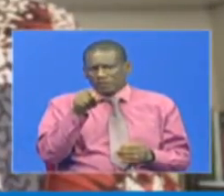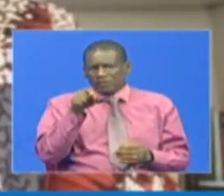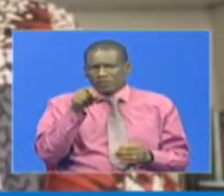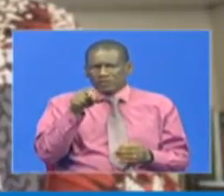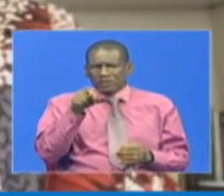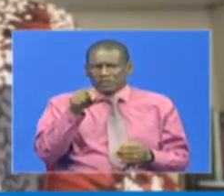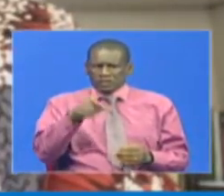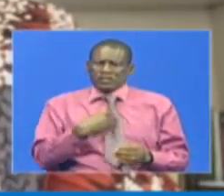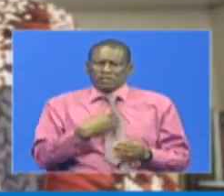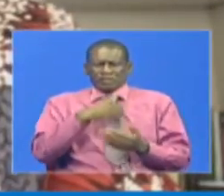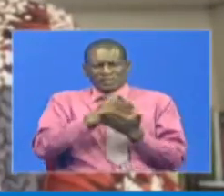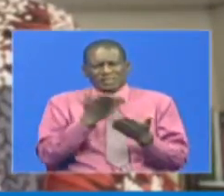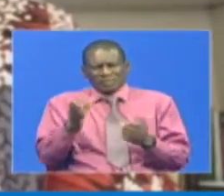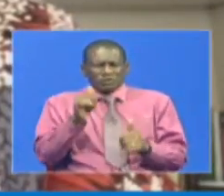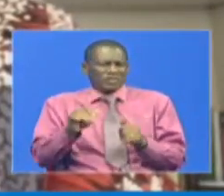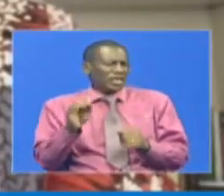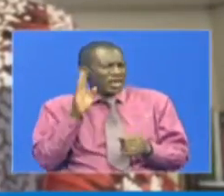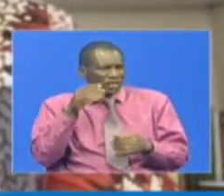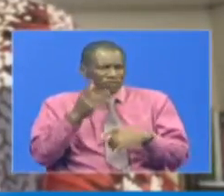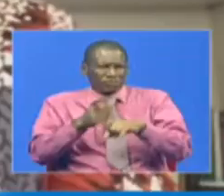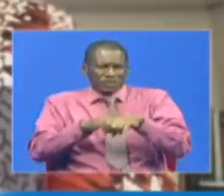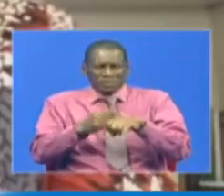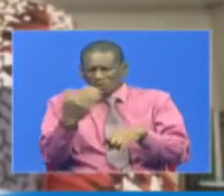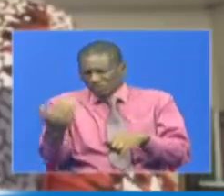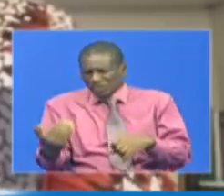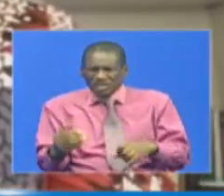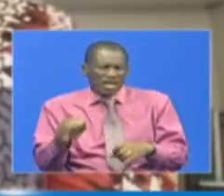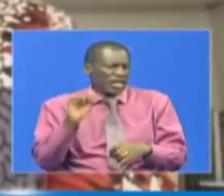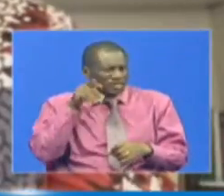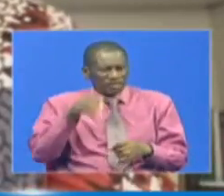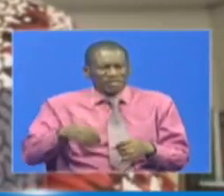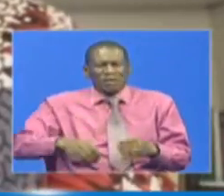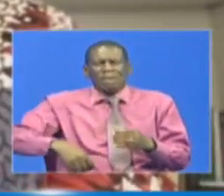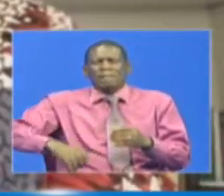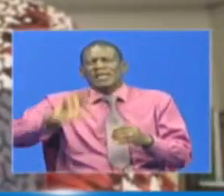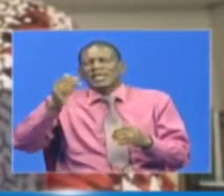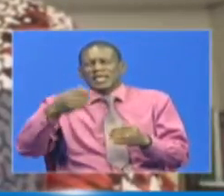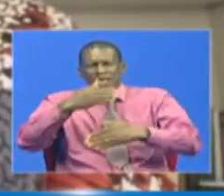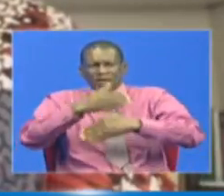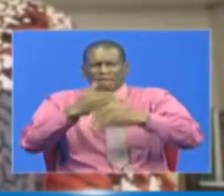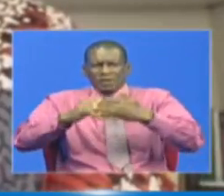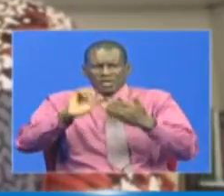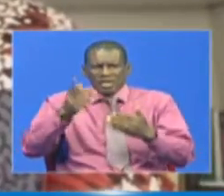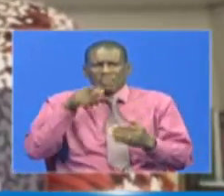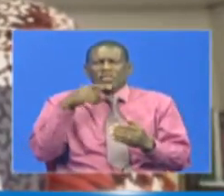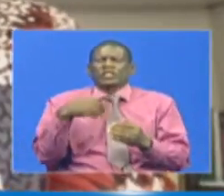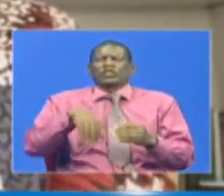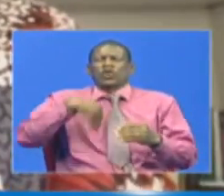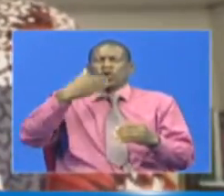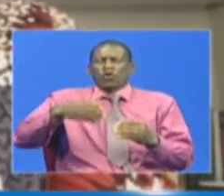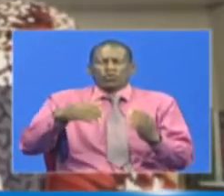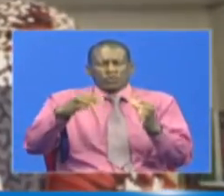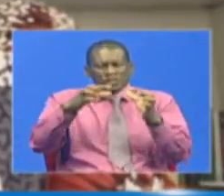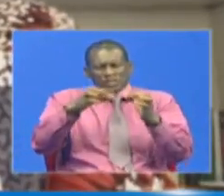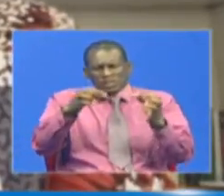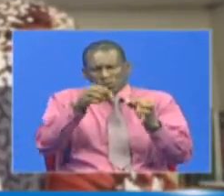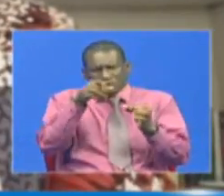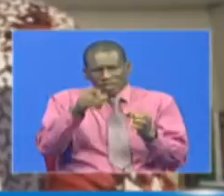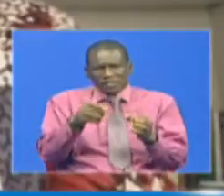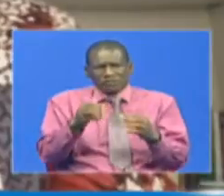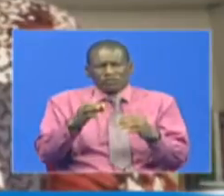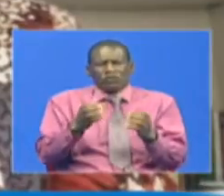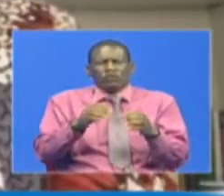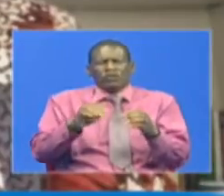it's been something I had from when I was a child. I mean, buy Kenya, build Kenya was always a clarion call of local